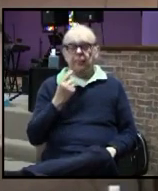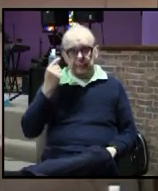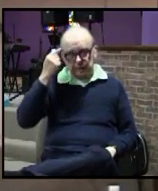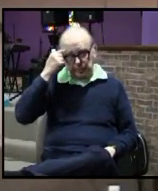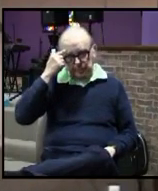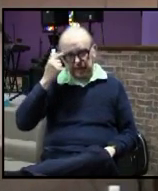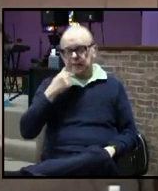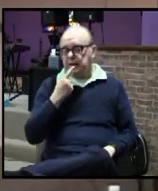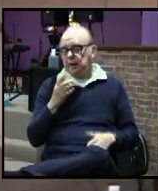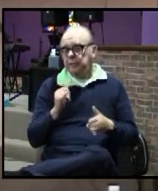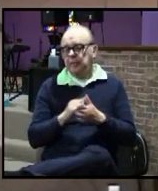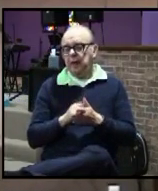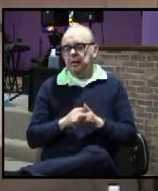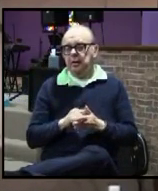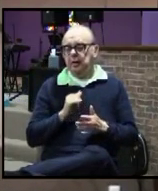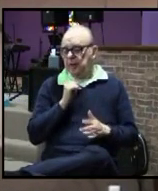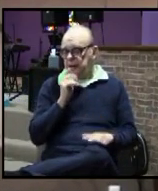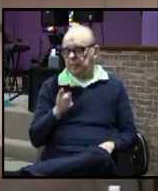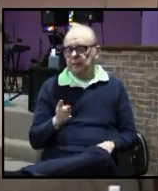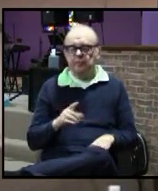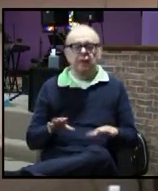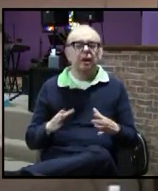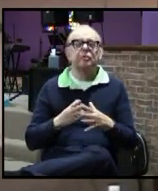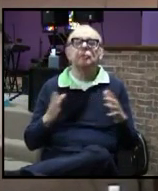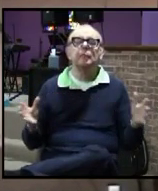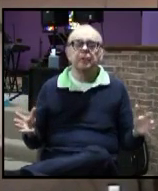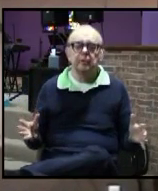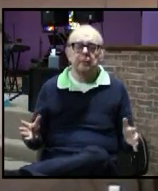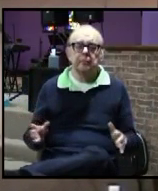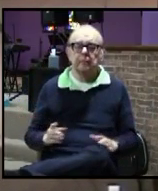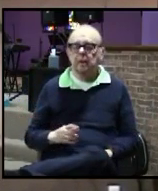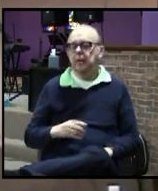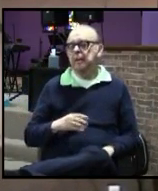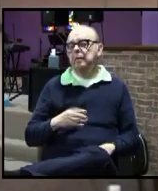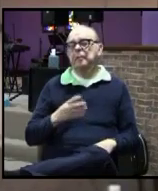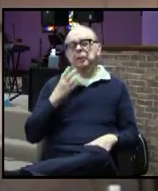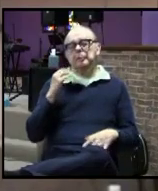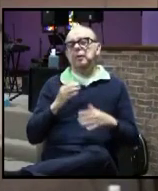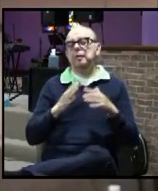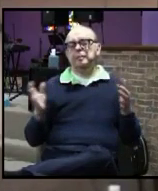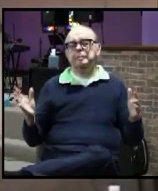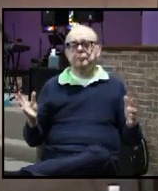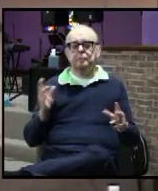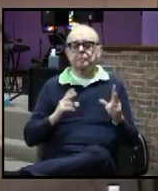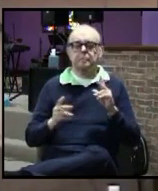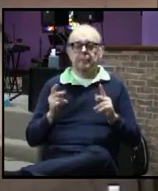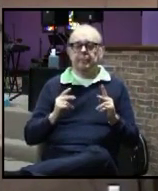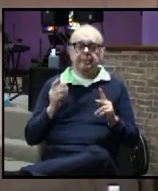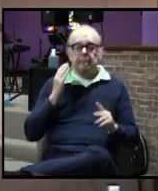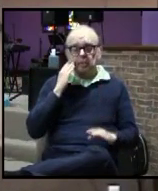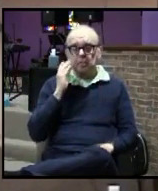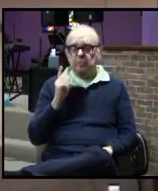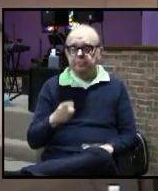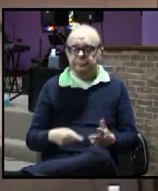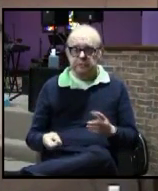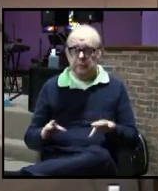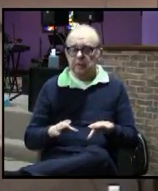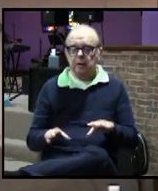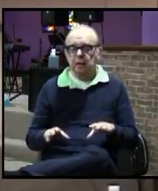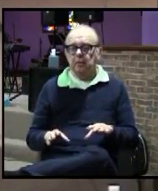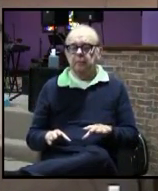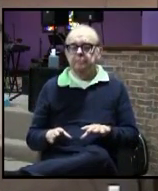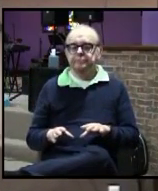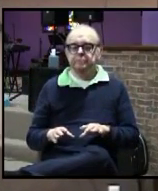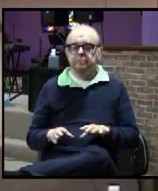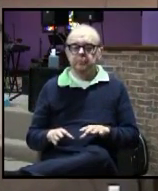This isn't for you. You've done too much. You've gone too far. If people really knew what you